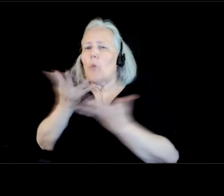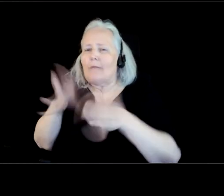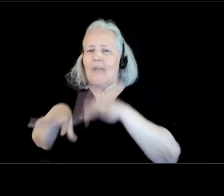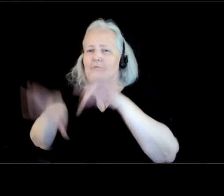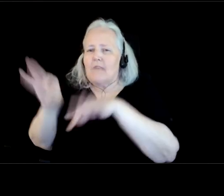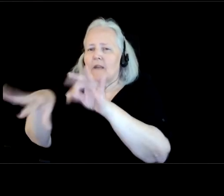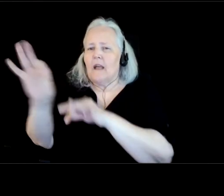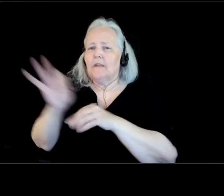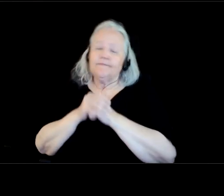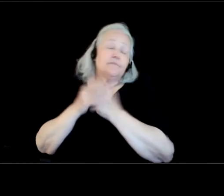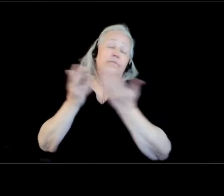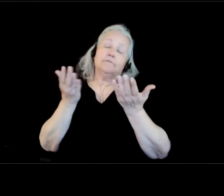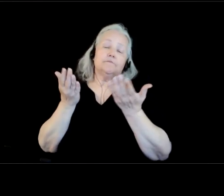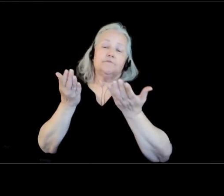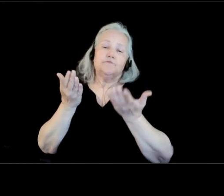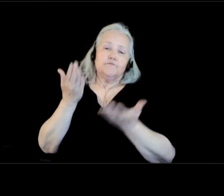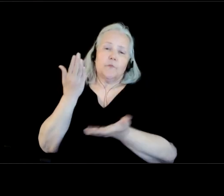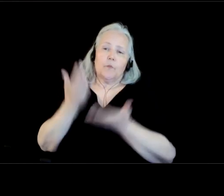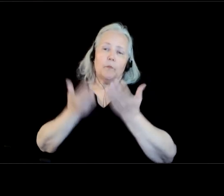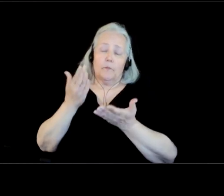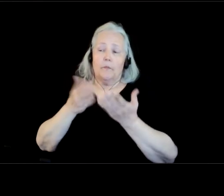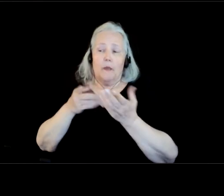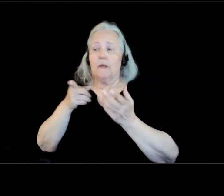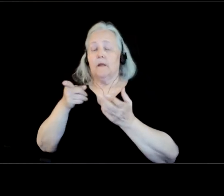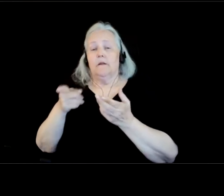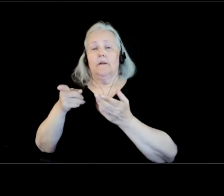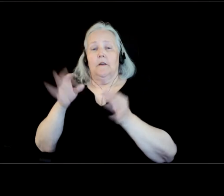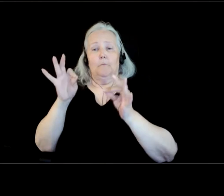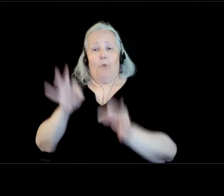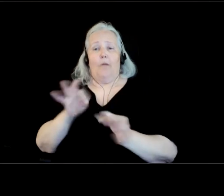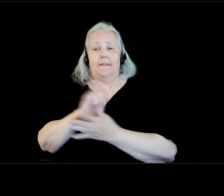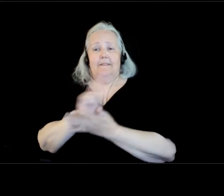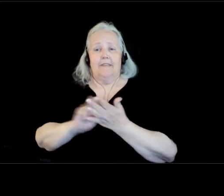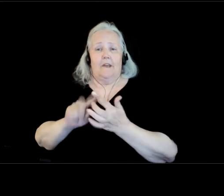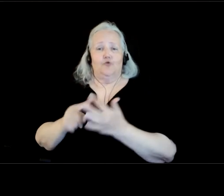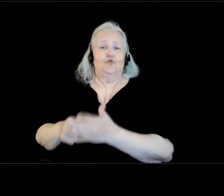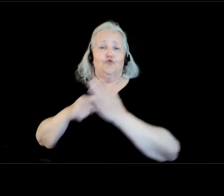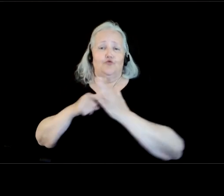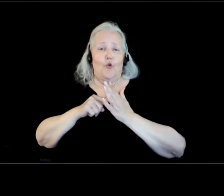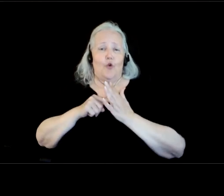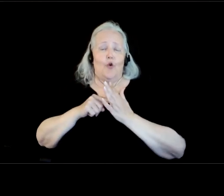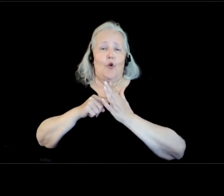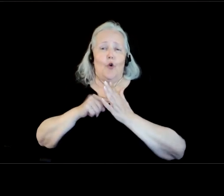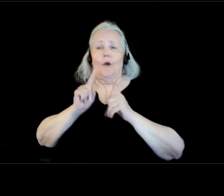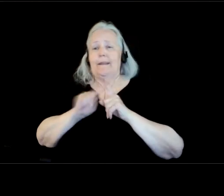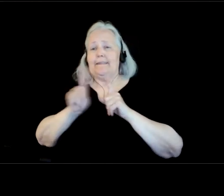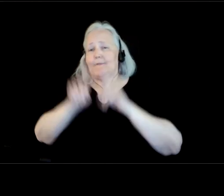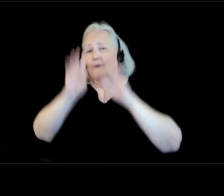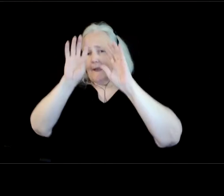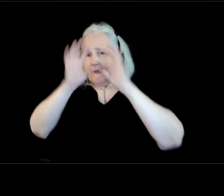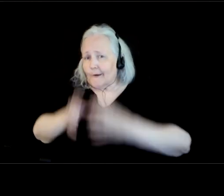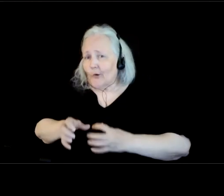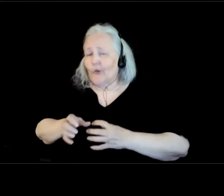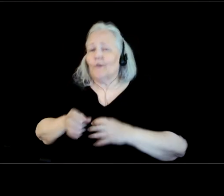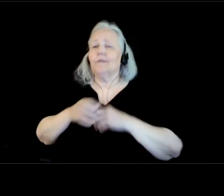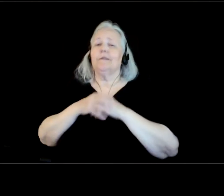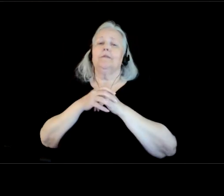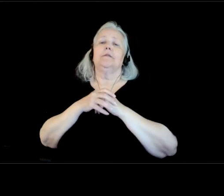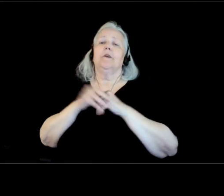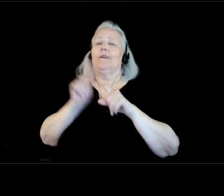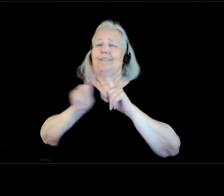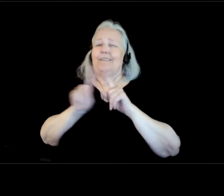it's trying to see how the different, you know, what the categories were for using for the different